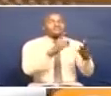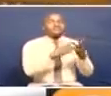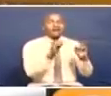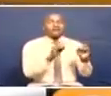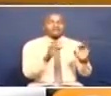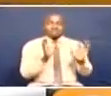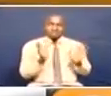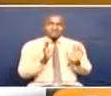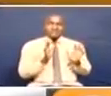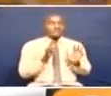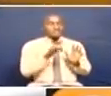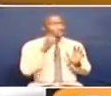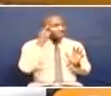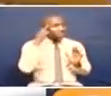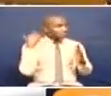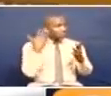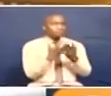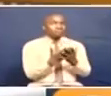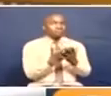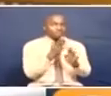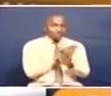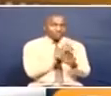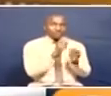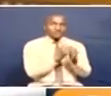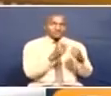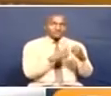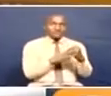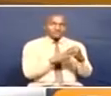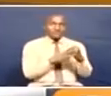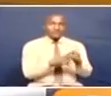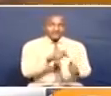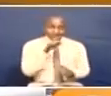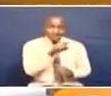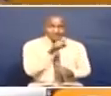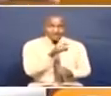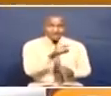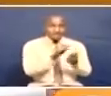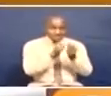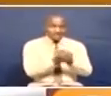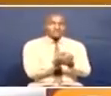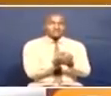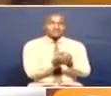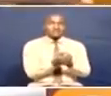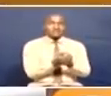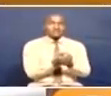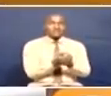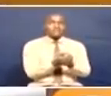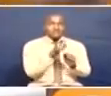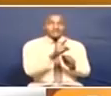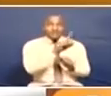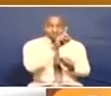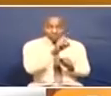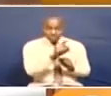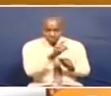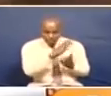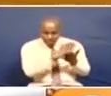That has been the jurisprudence prior to 2017. That has changed. And I'm that so is happy. The portion where